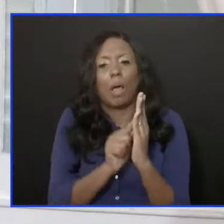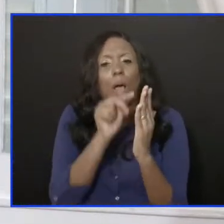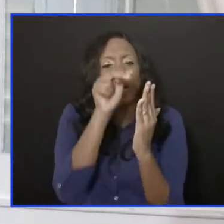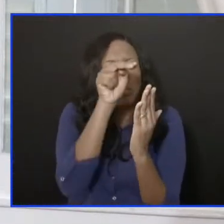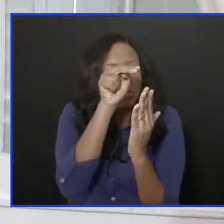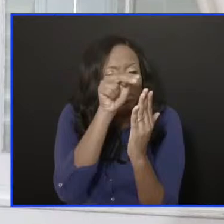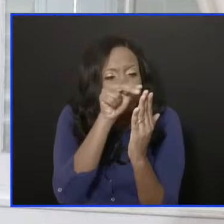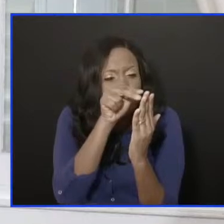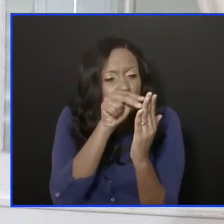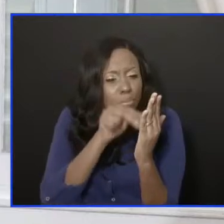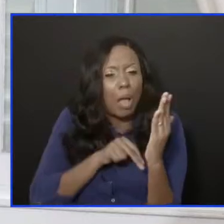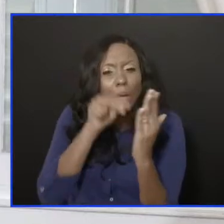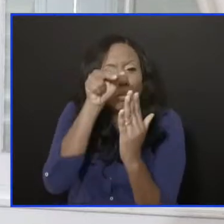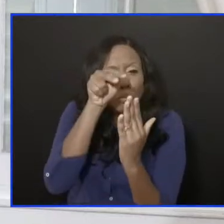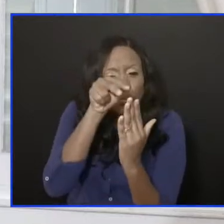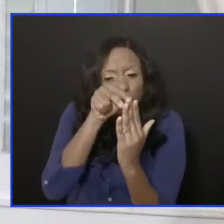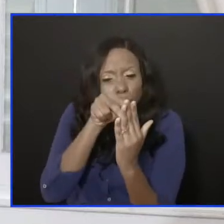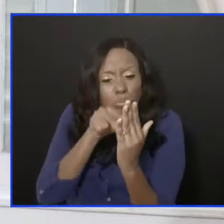hear from everyone.